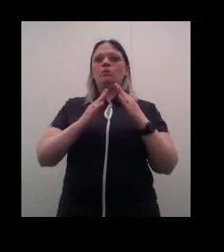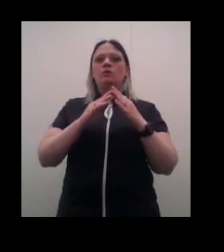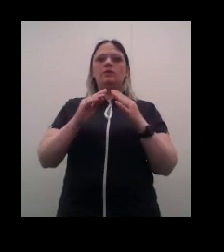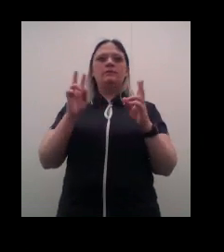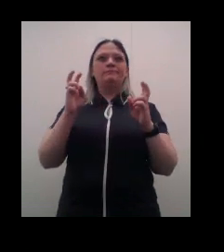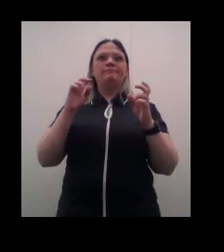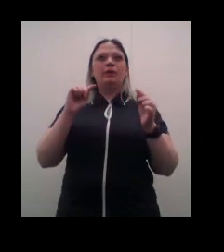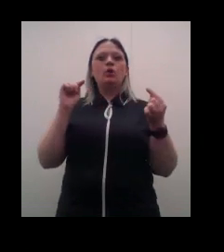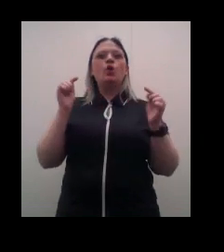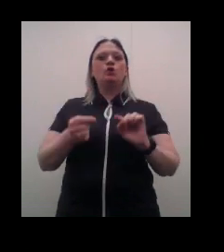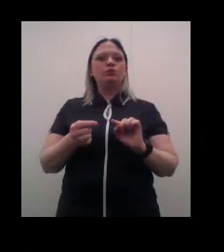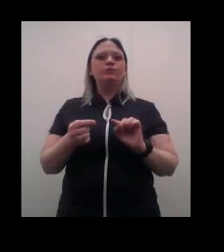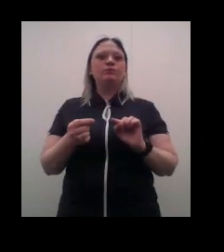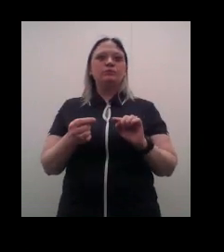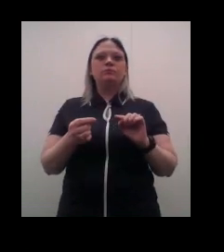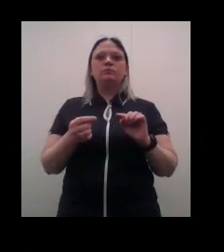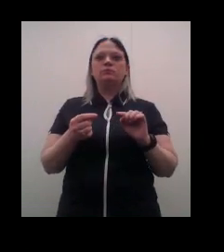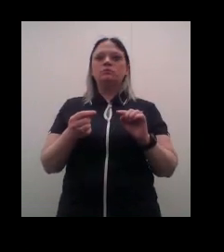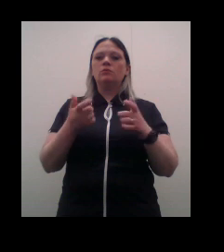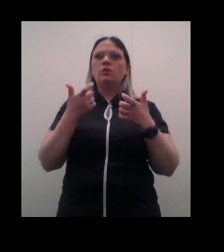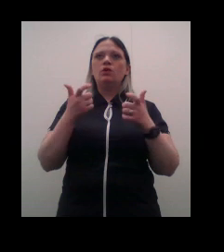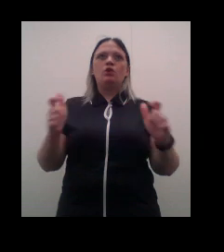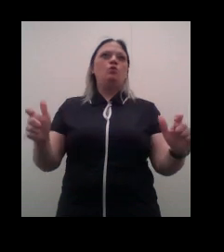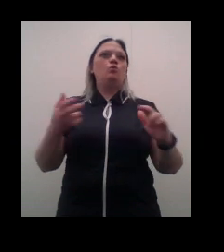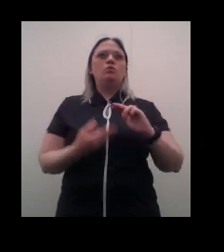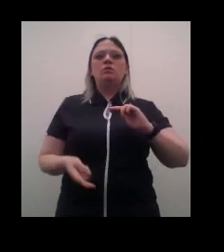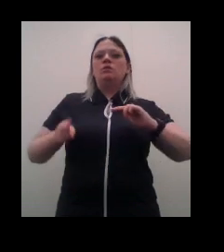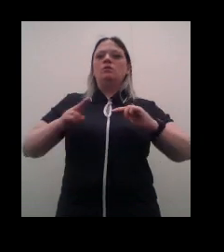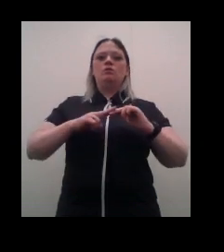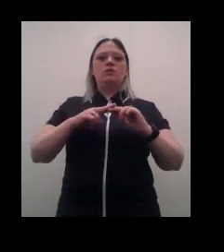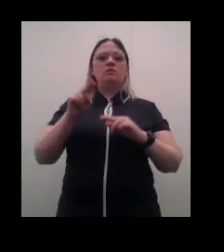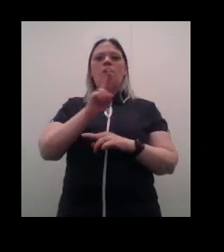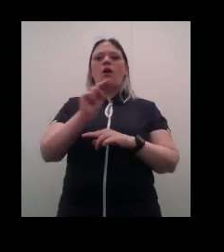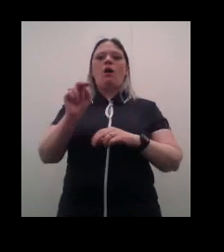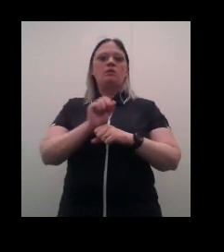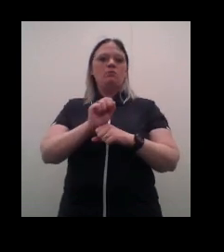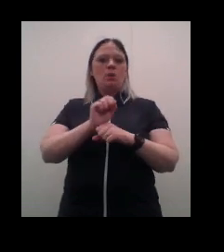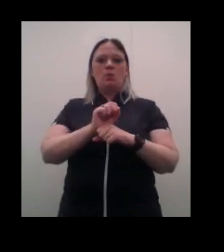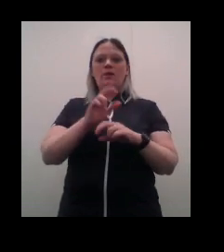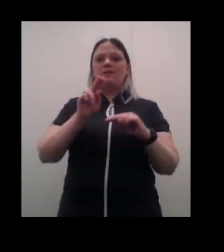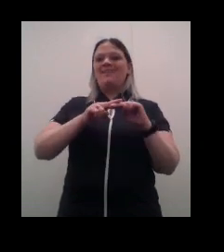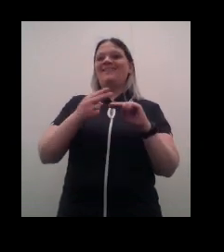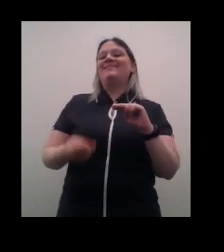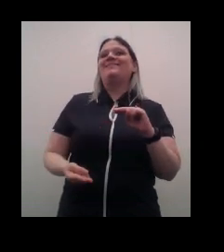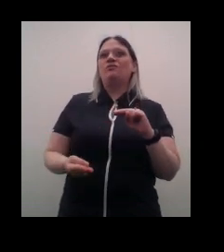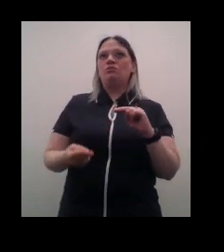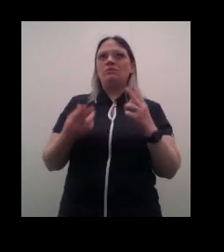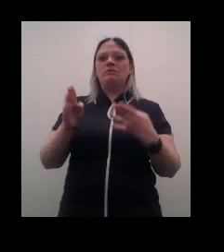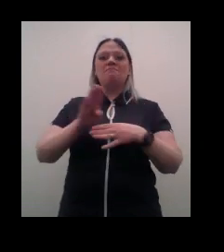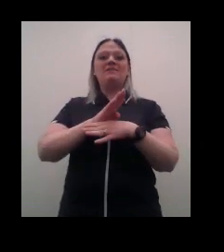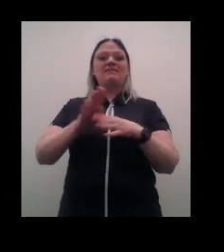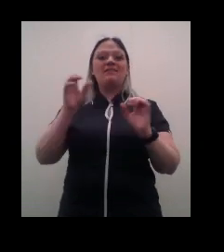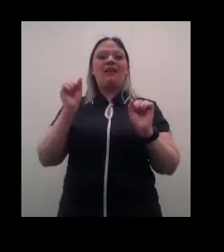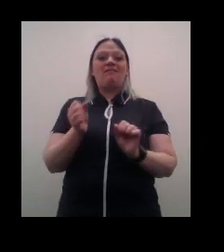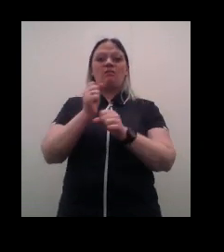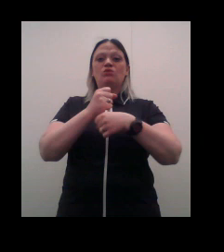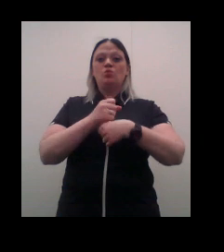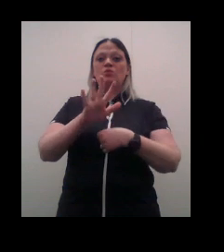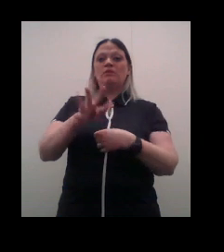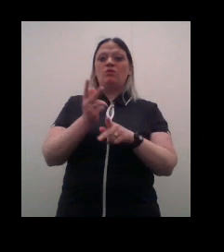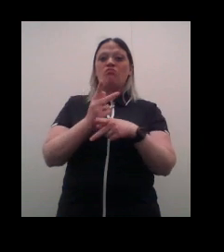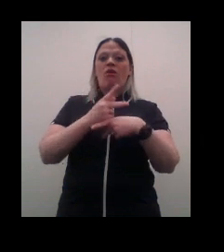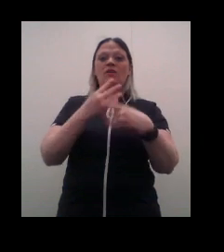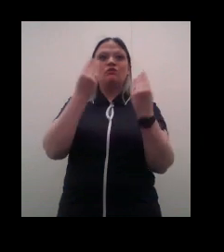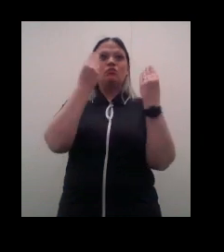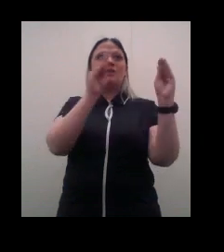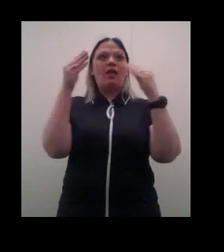just like many others, with a tremendous increase in unemployed, as well as decrease in just a number of businesses that can produce their product and sell them